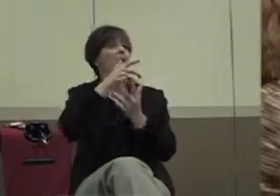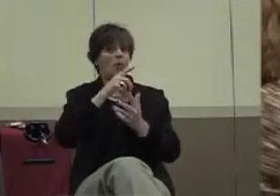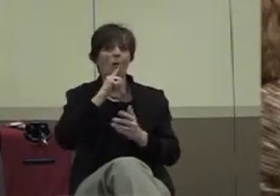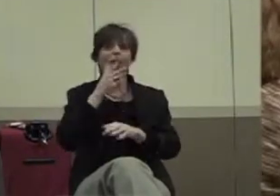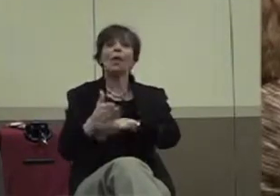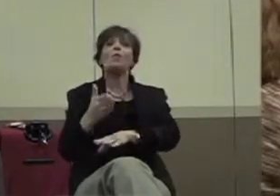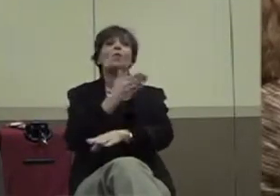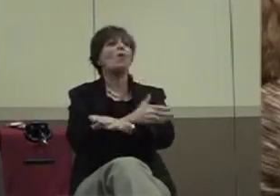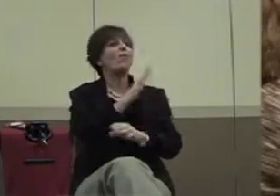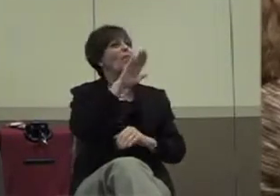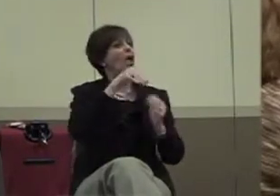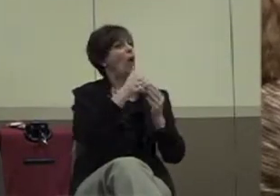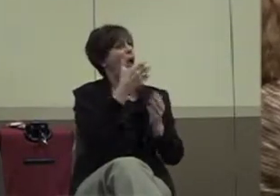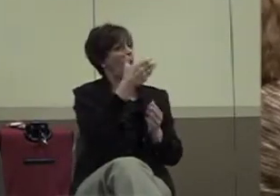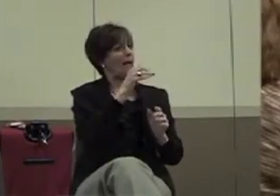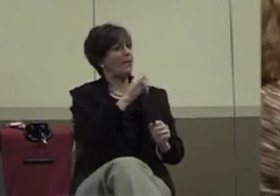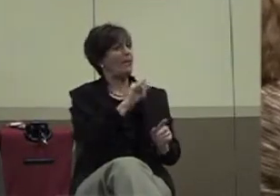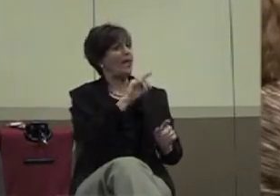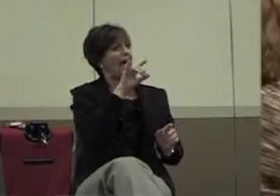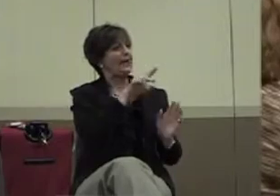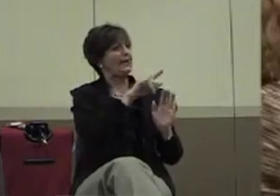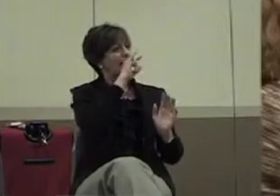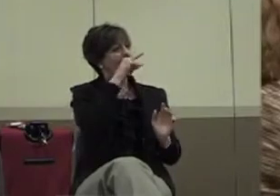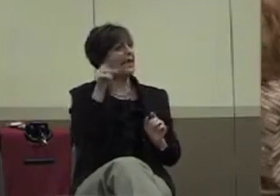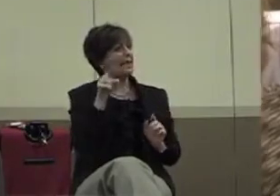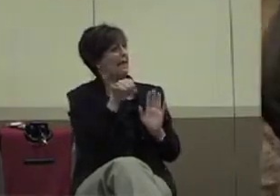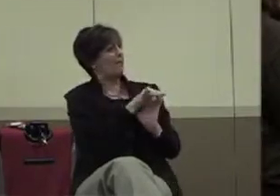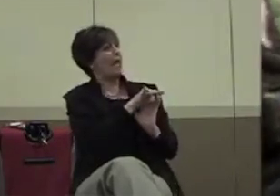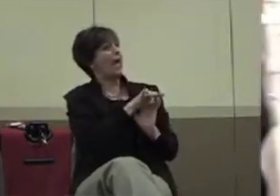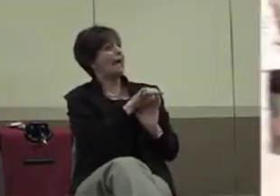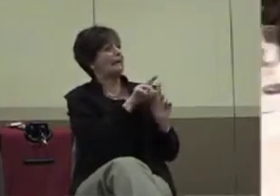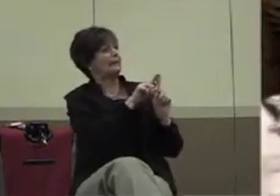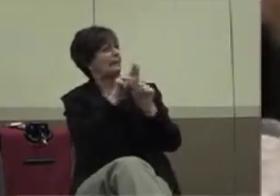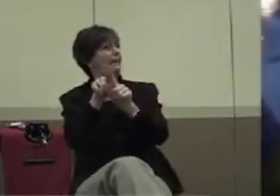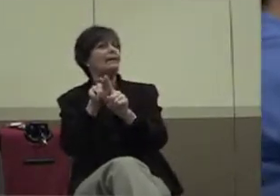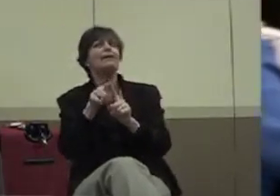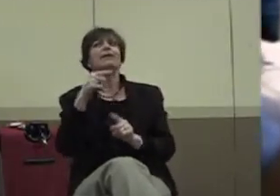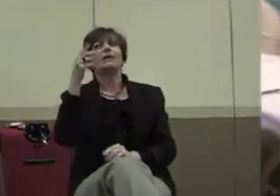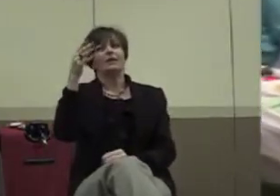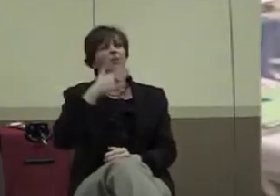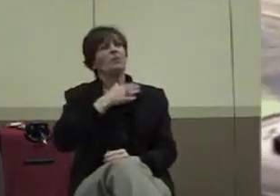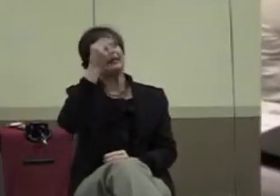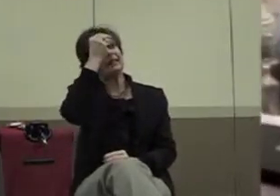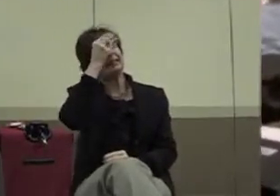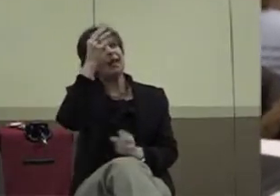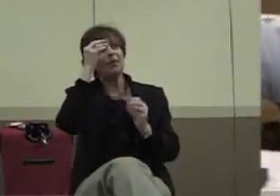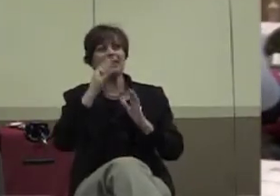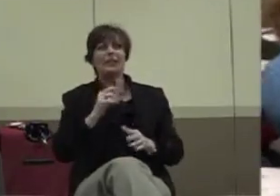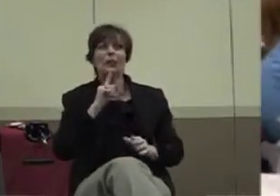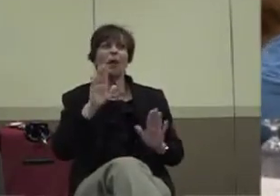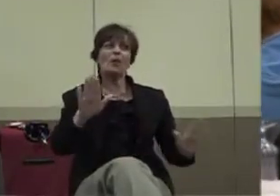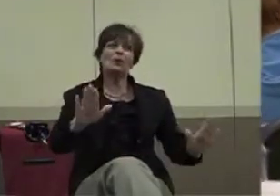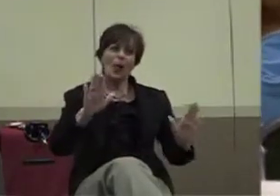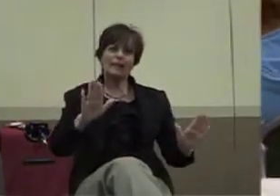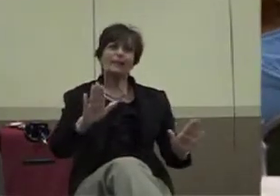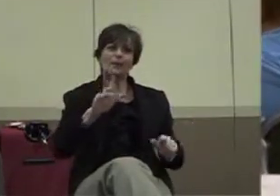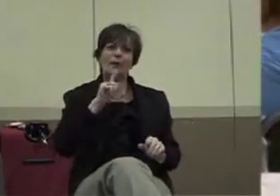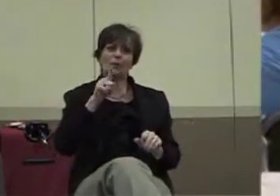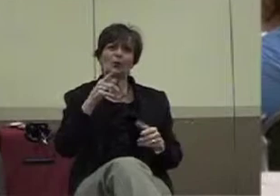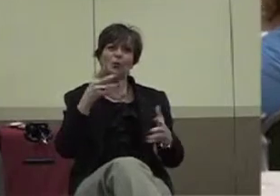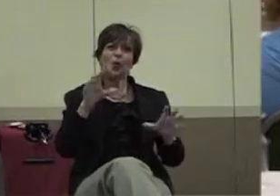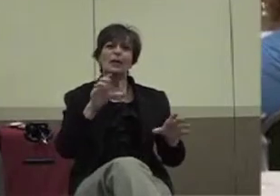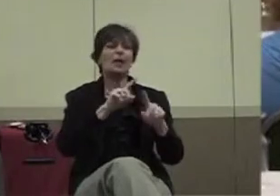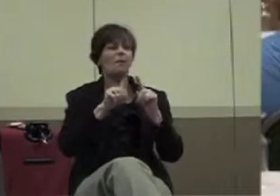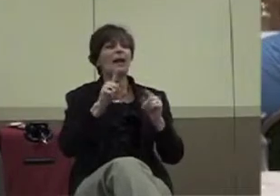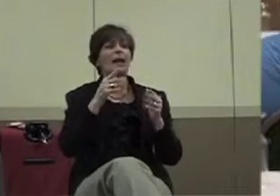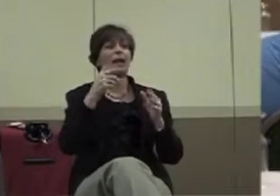that kid. That is awesome. Please go back and tell that teacher that was awesome. I'm sure you already did, but let me just repeat. It's